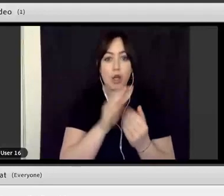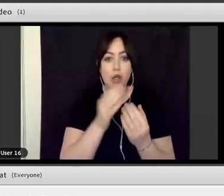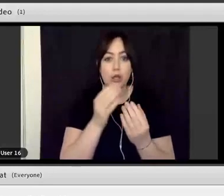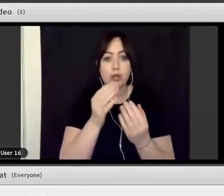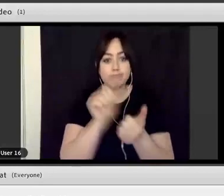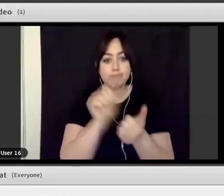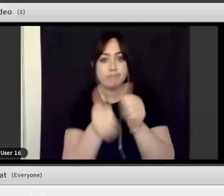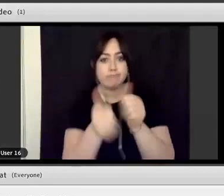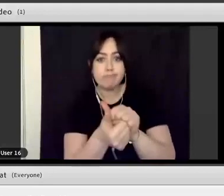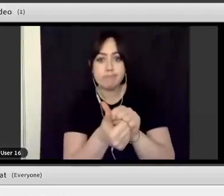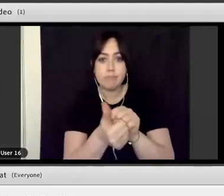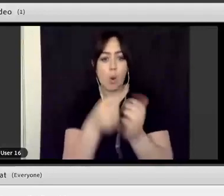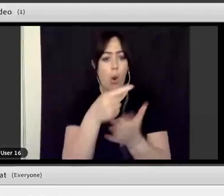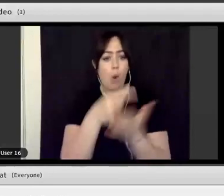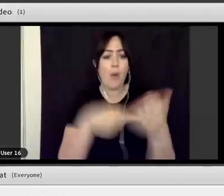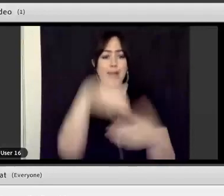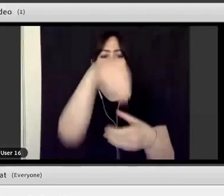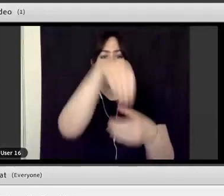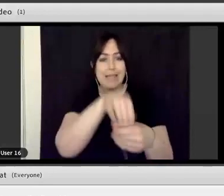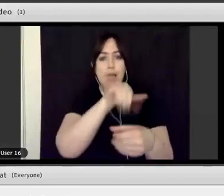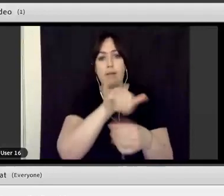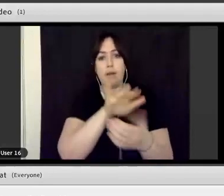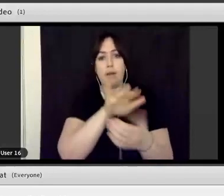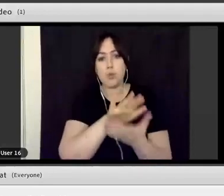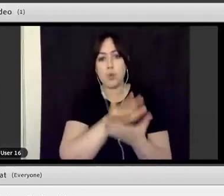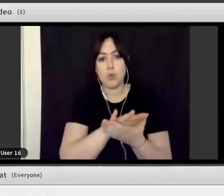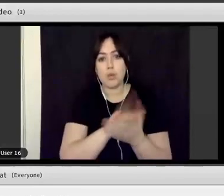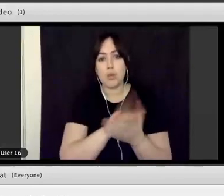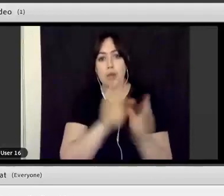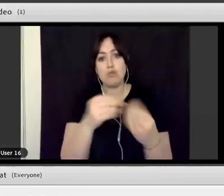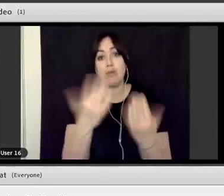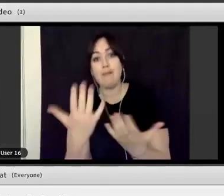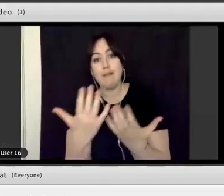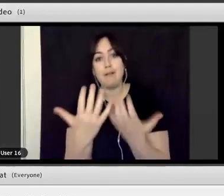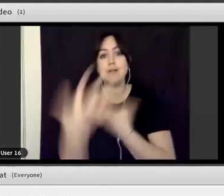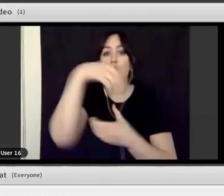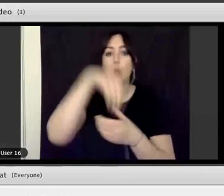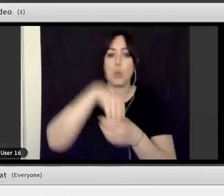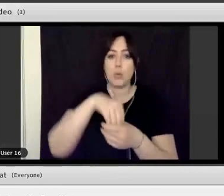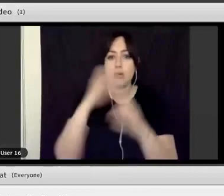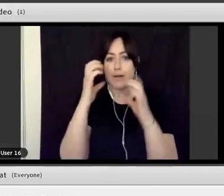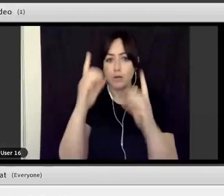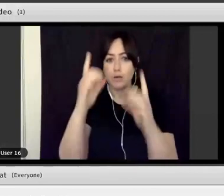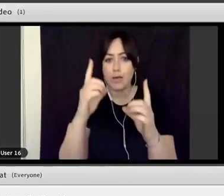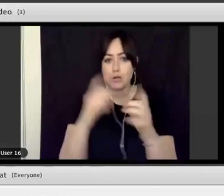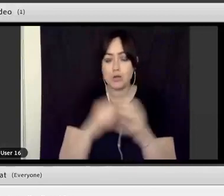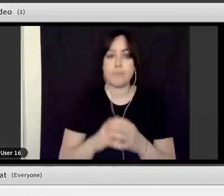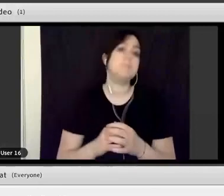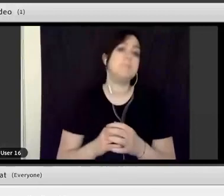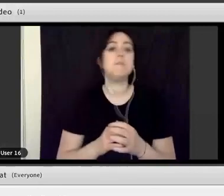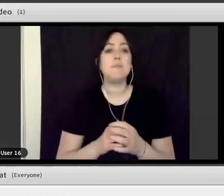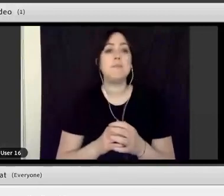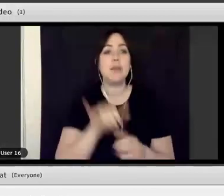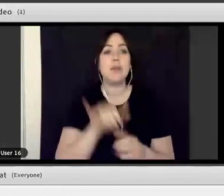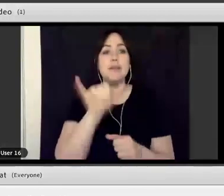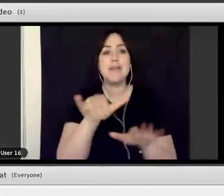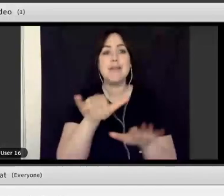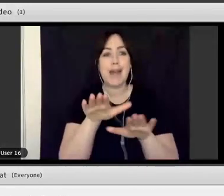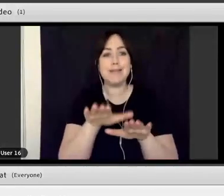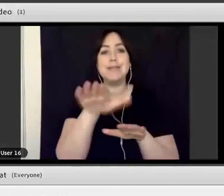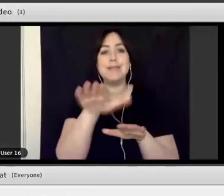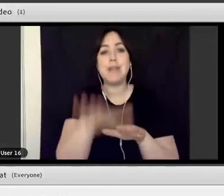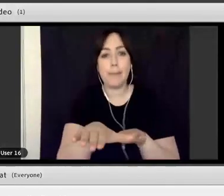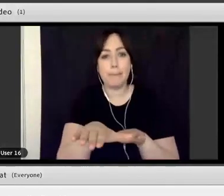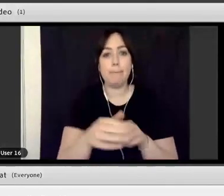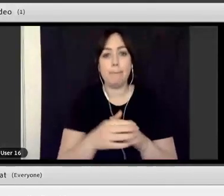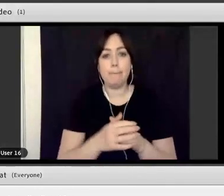school that provides inclusive education. And it's that step of looking at the